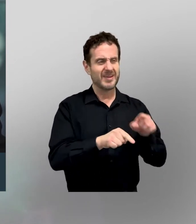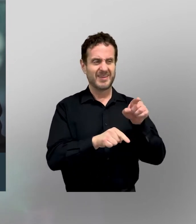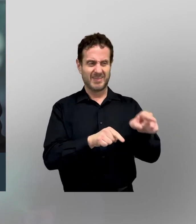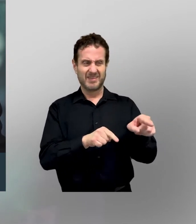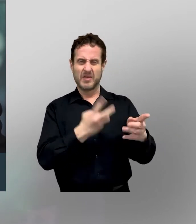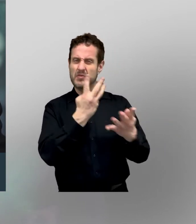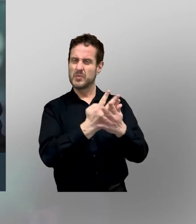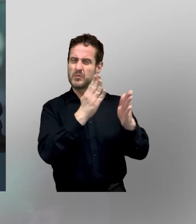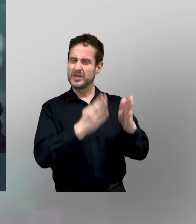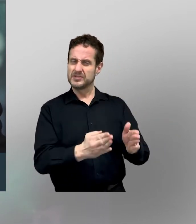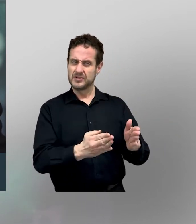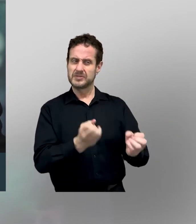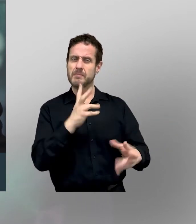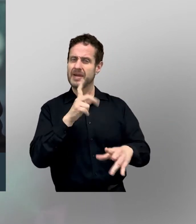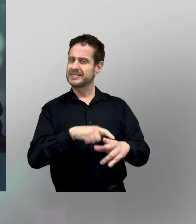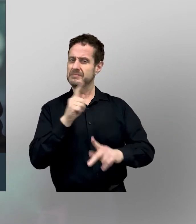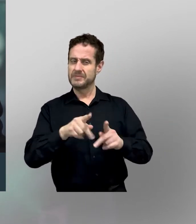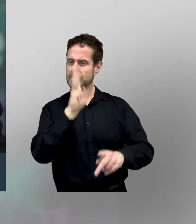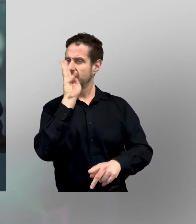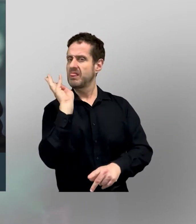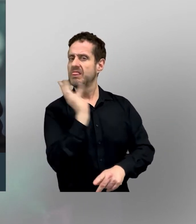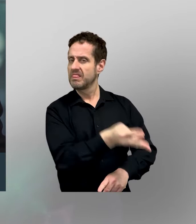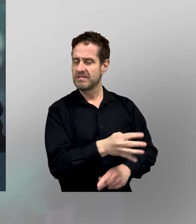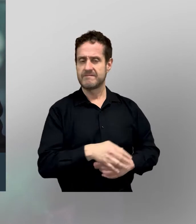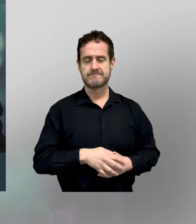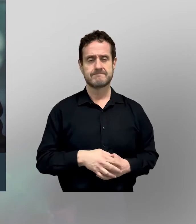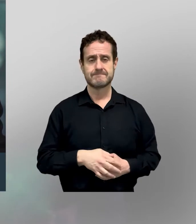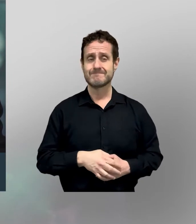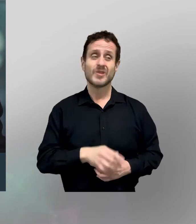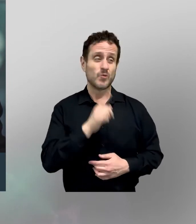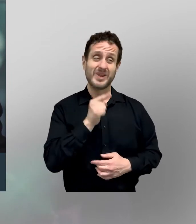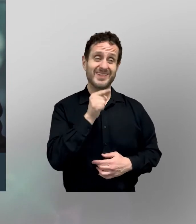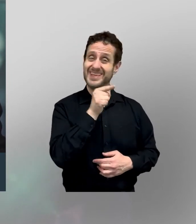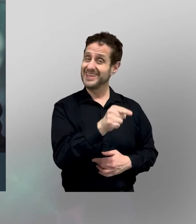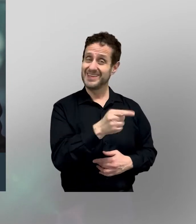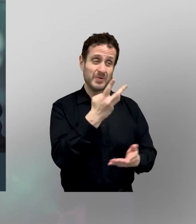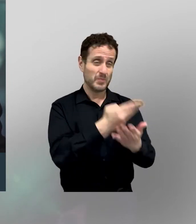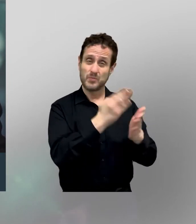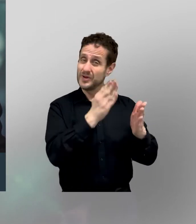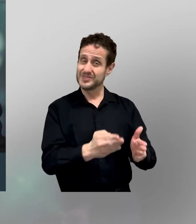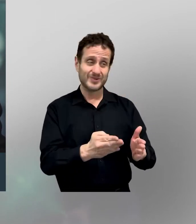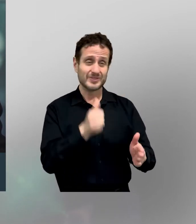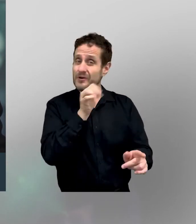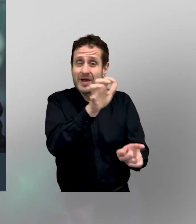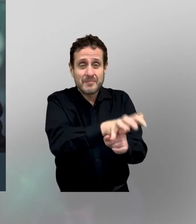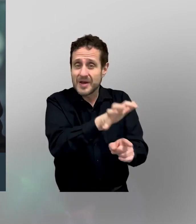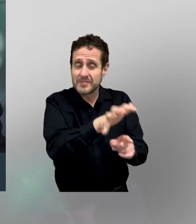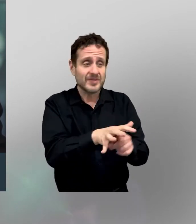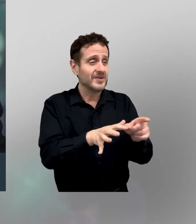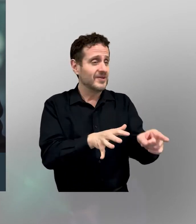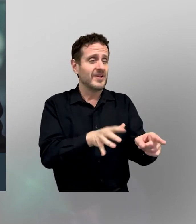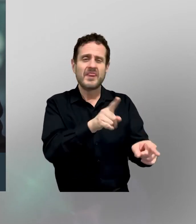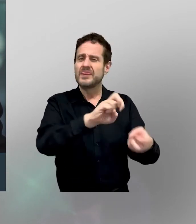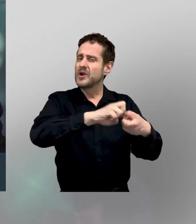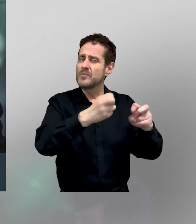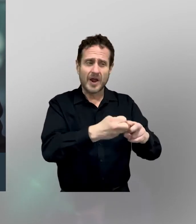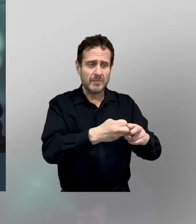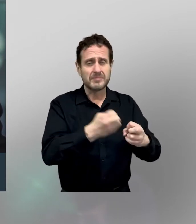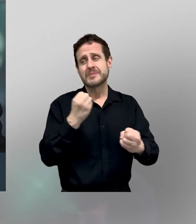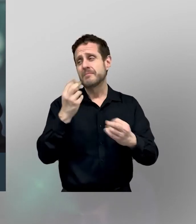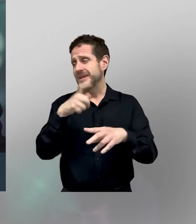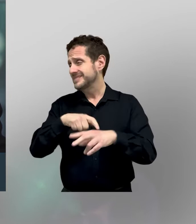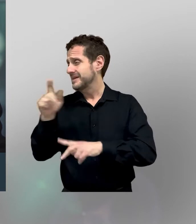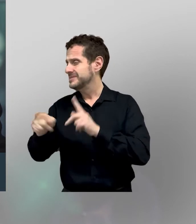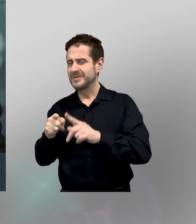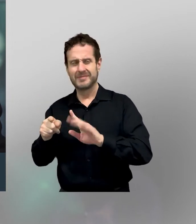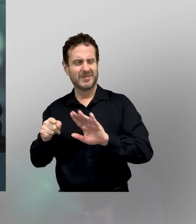Equip does, it's a neglected area, and it's a neglected area for people who are not very popular and